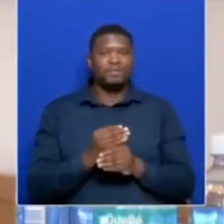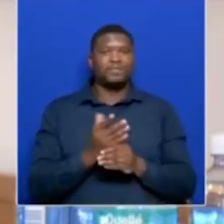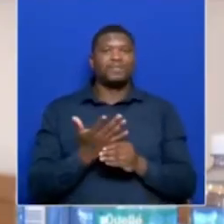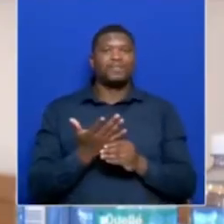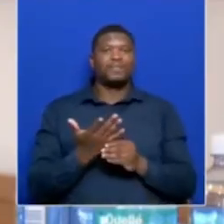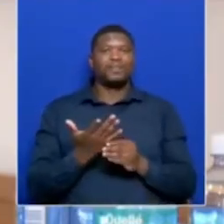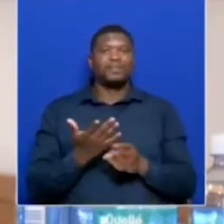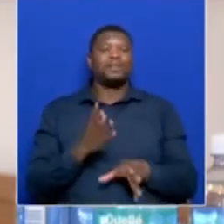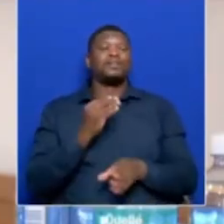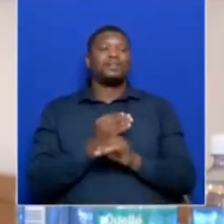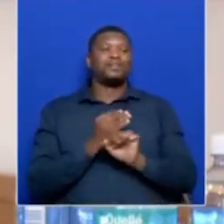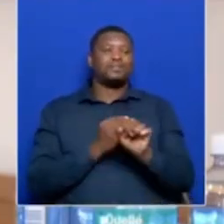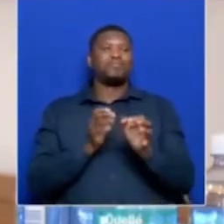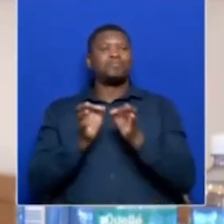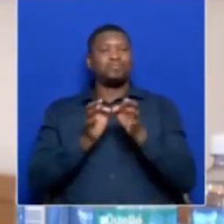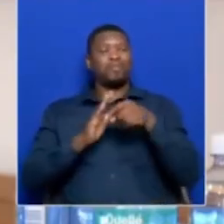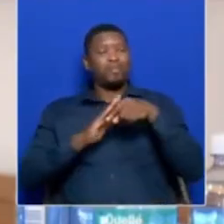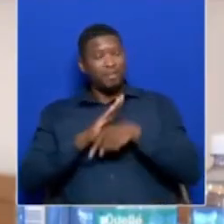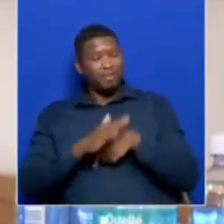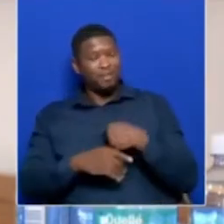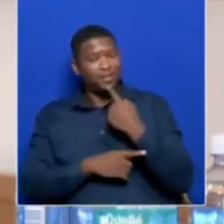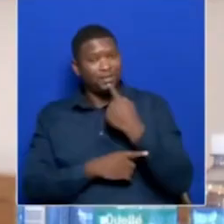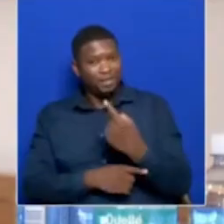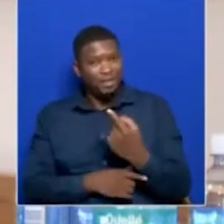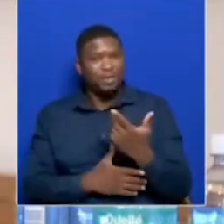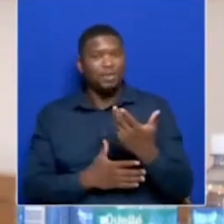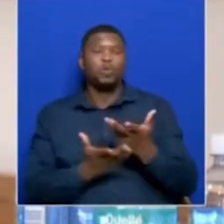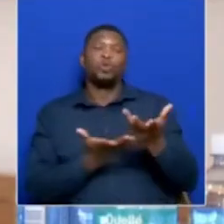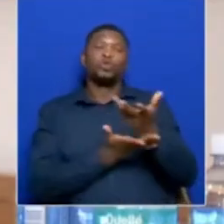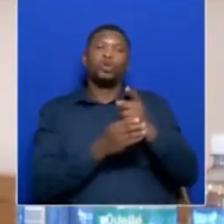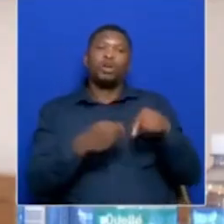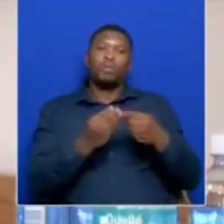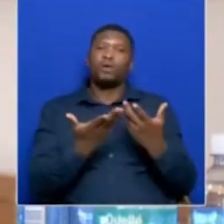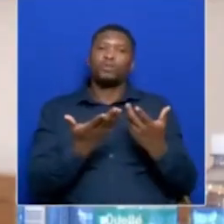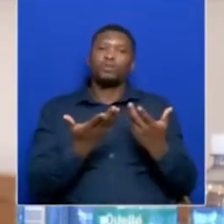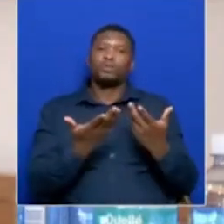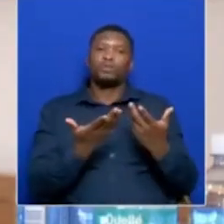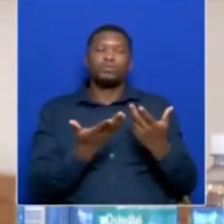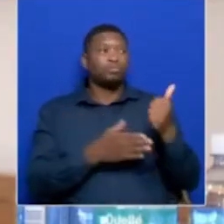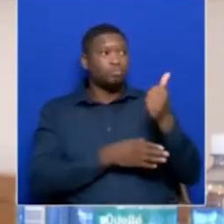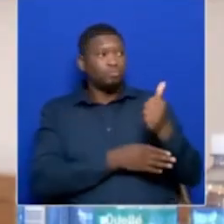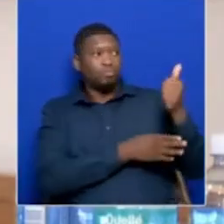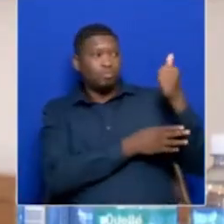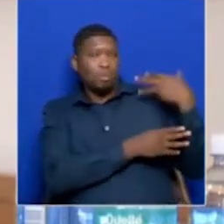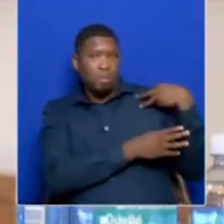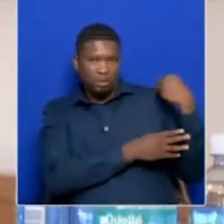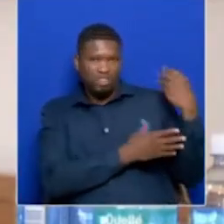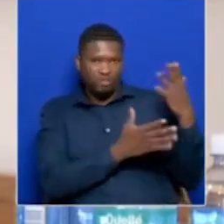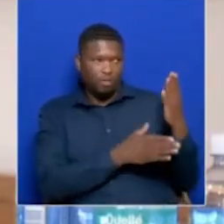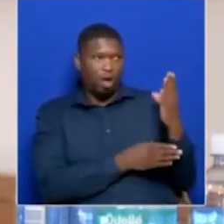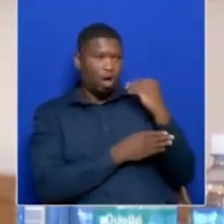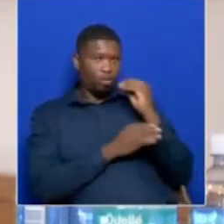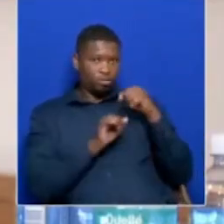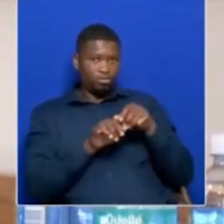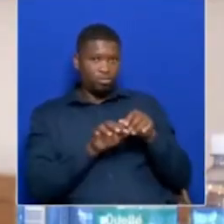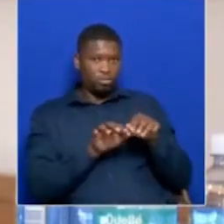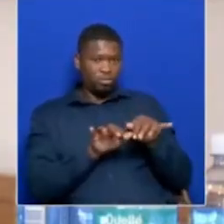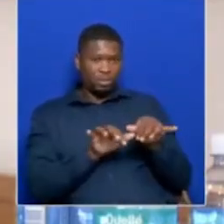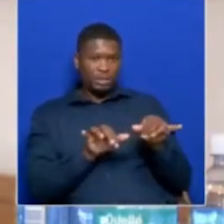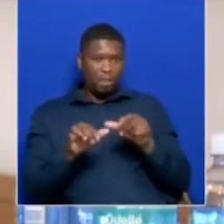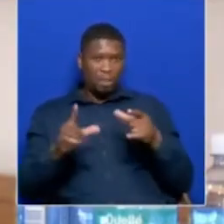to talk about what Minister Mkunu next asked you in the same paragraph. Can you take it from there?